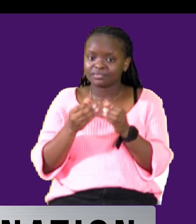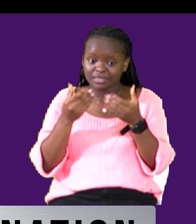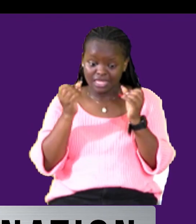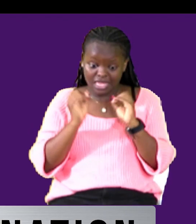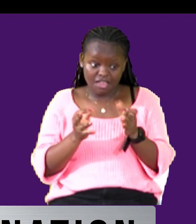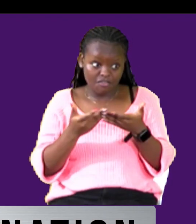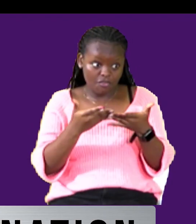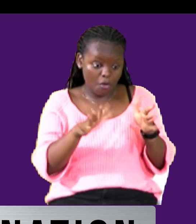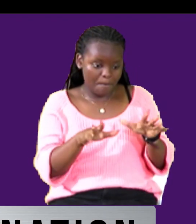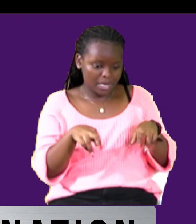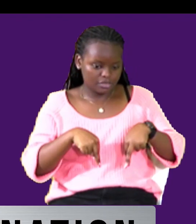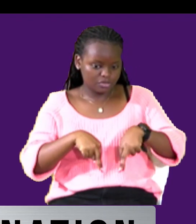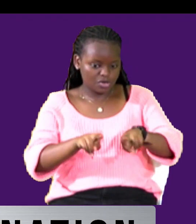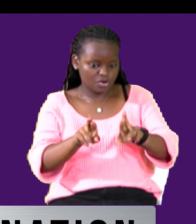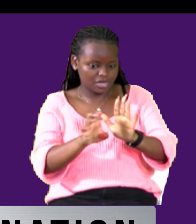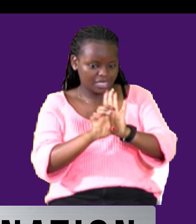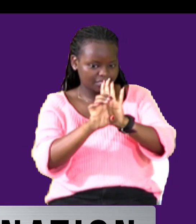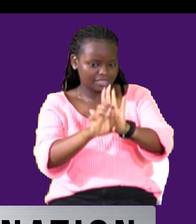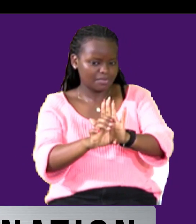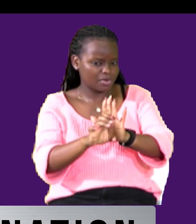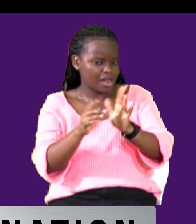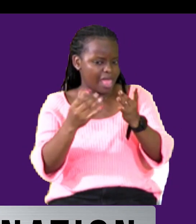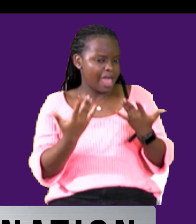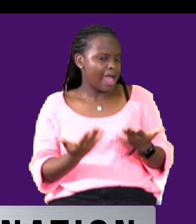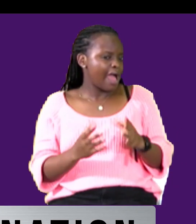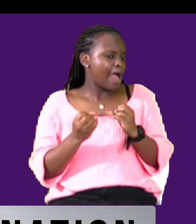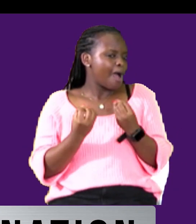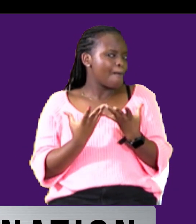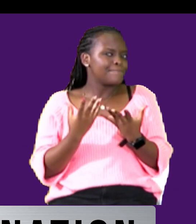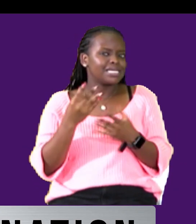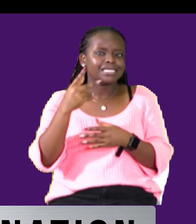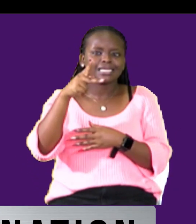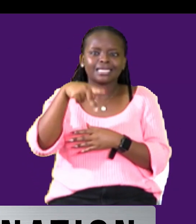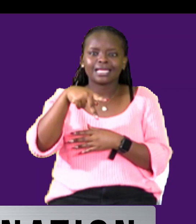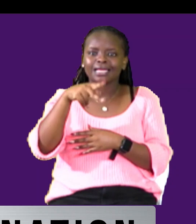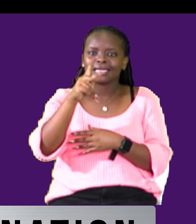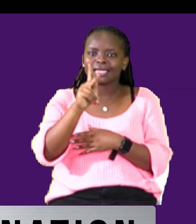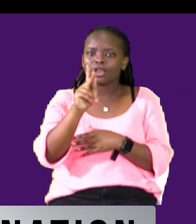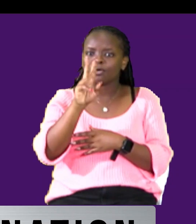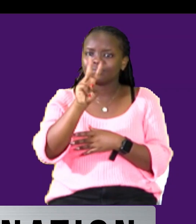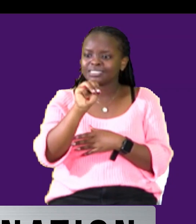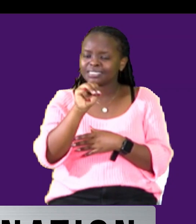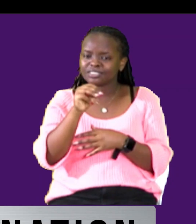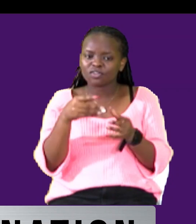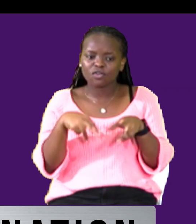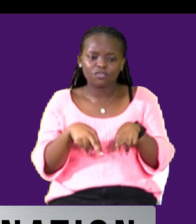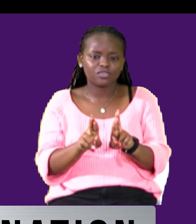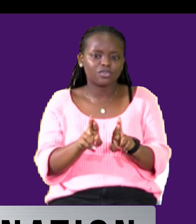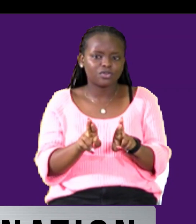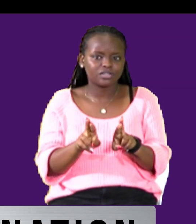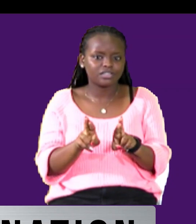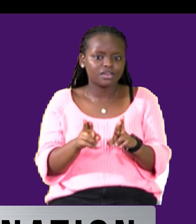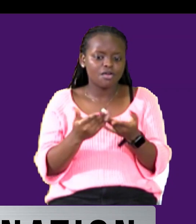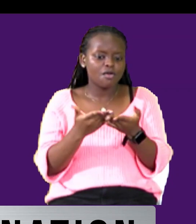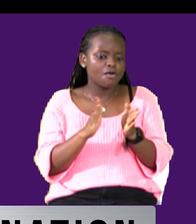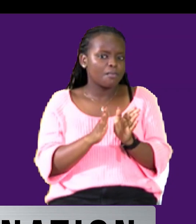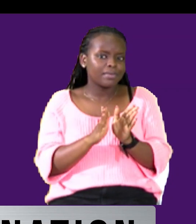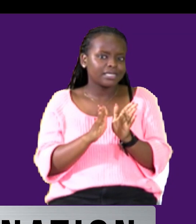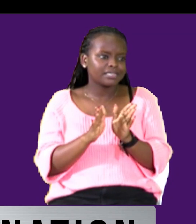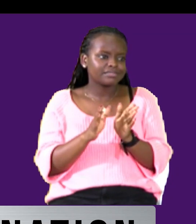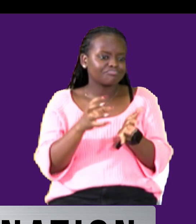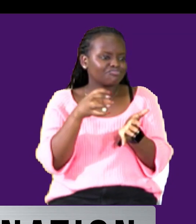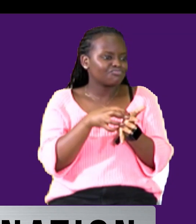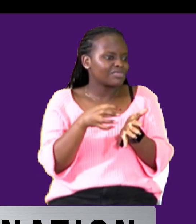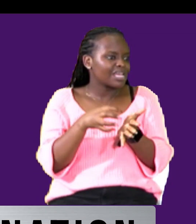barabara, for example, we want to look at how many kilometers of road was he opening up? How many, Jeffrey, you normally... What was the status?